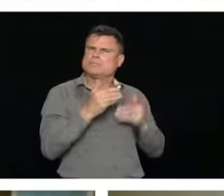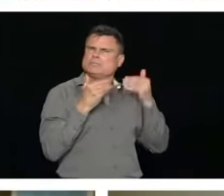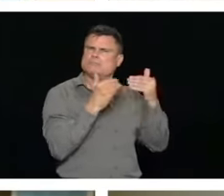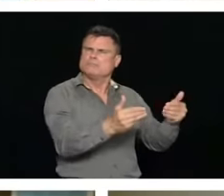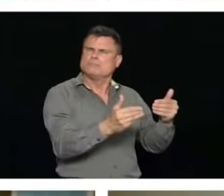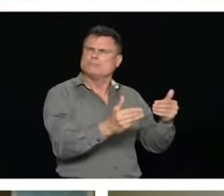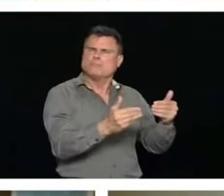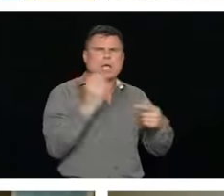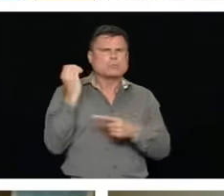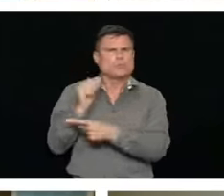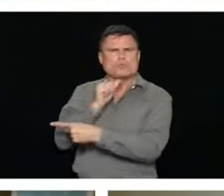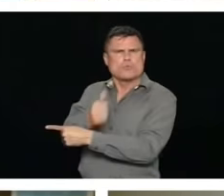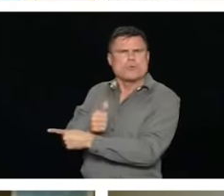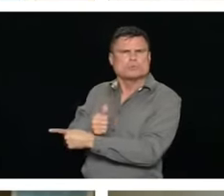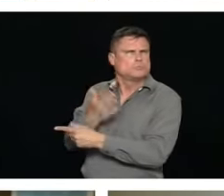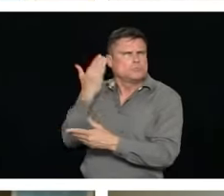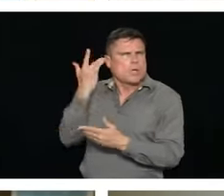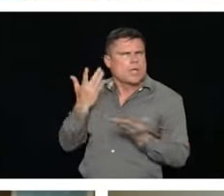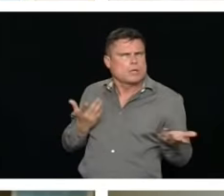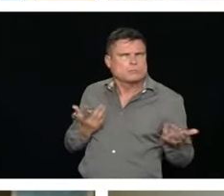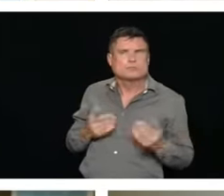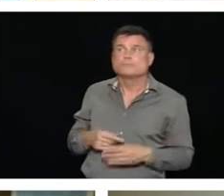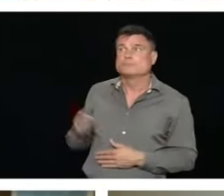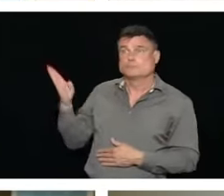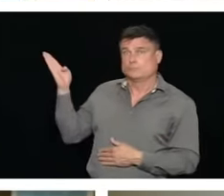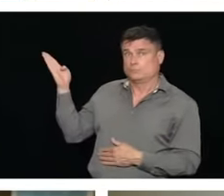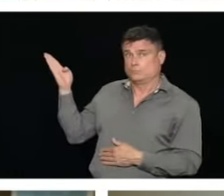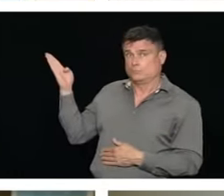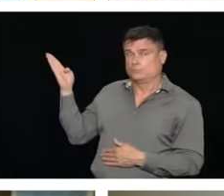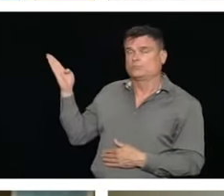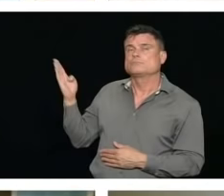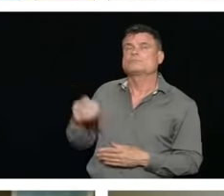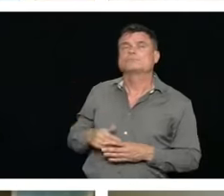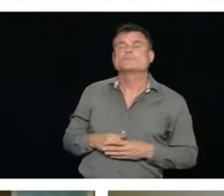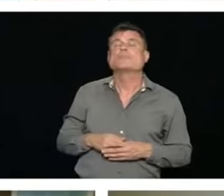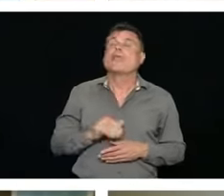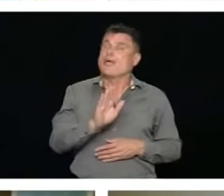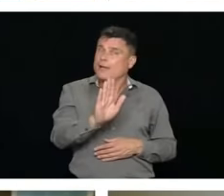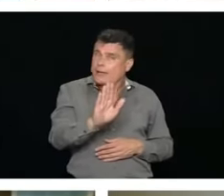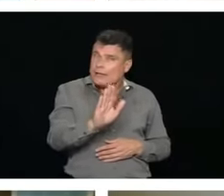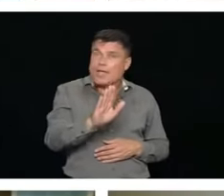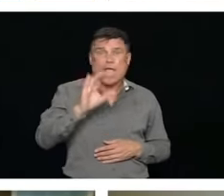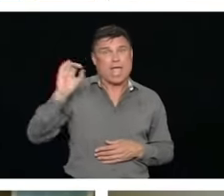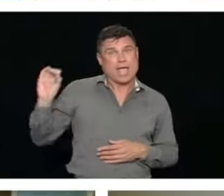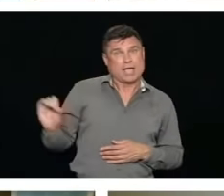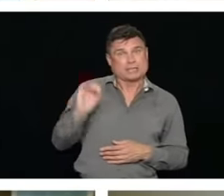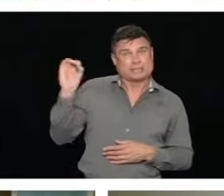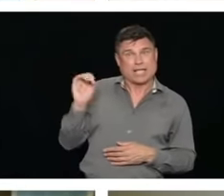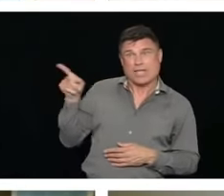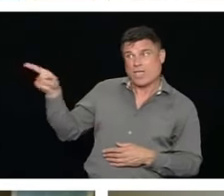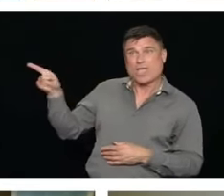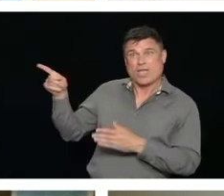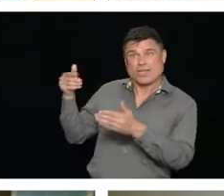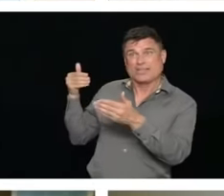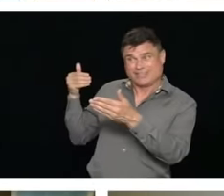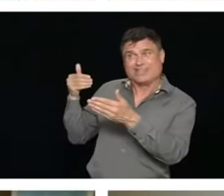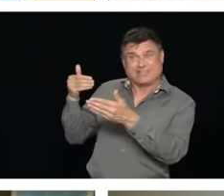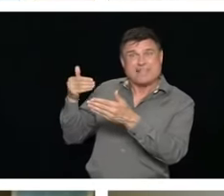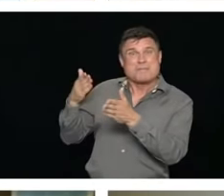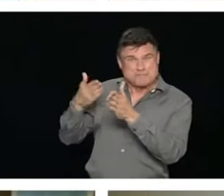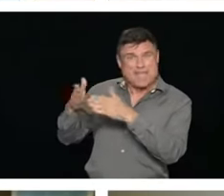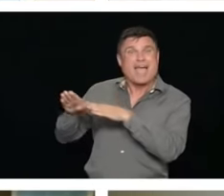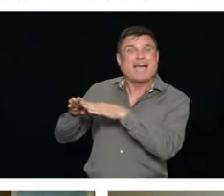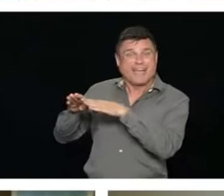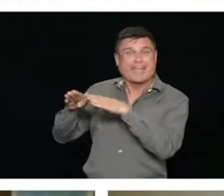have flattened the curve in a very unique way. We're the sort of top tier of jurisdictions on the planet that have been able